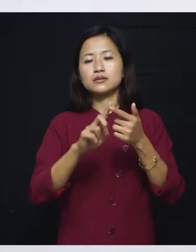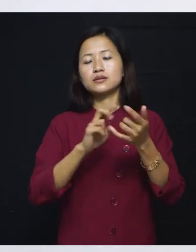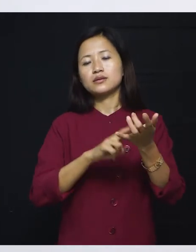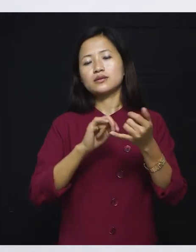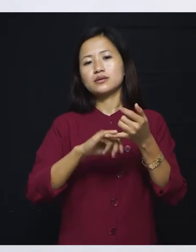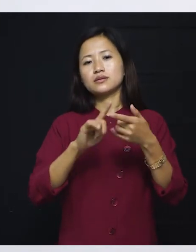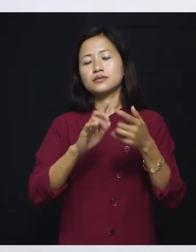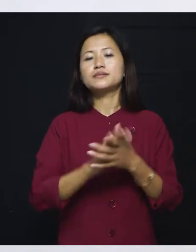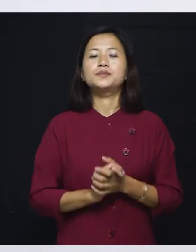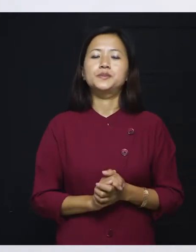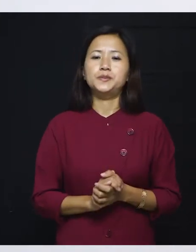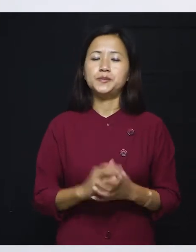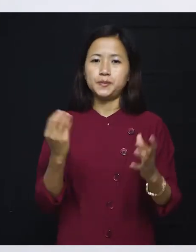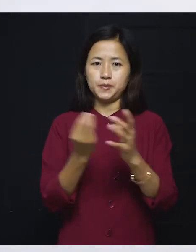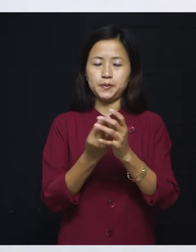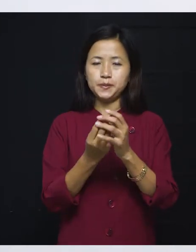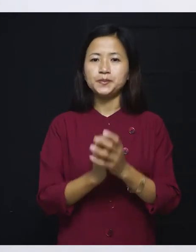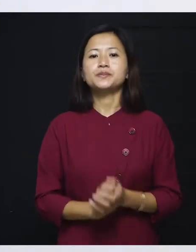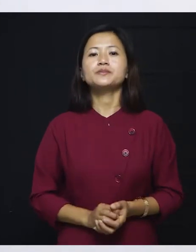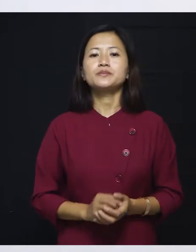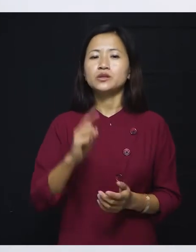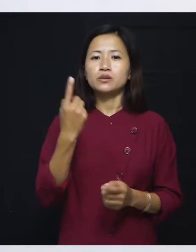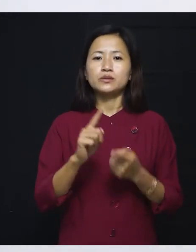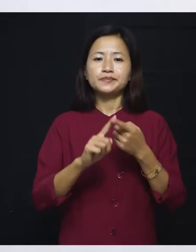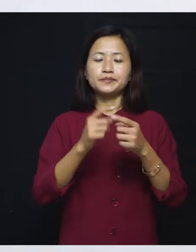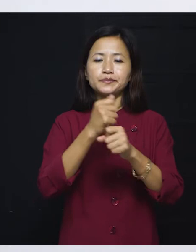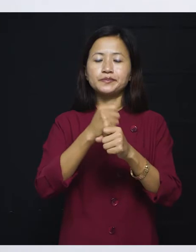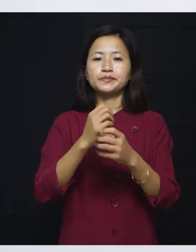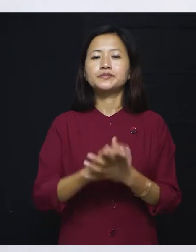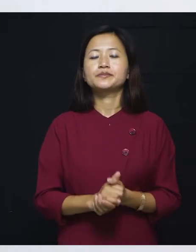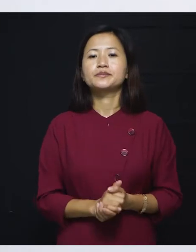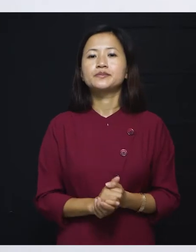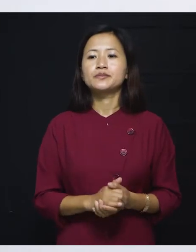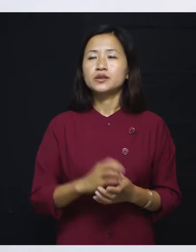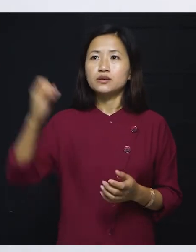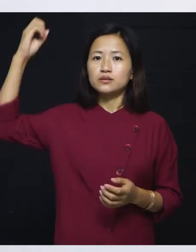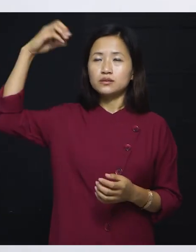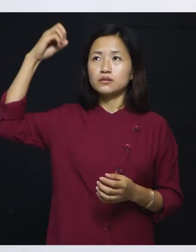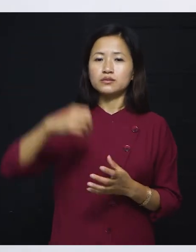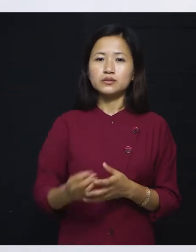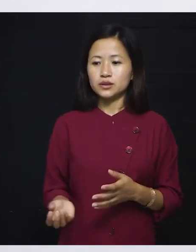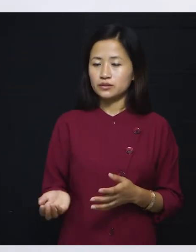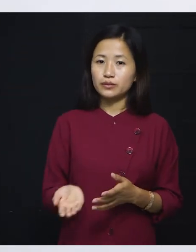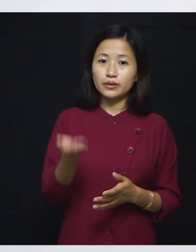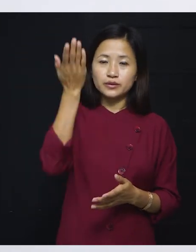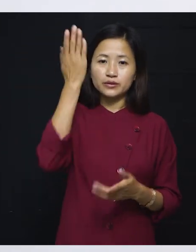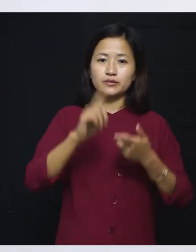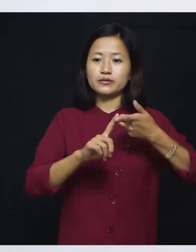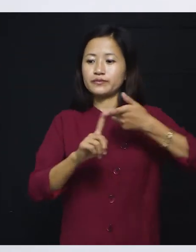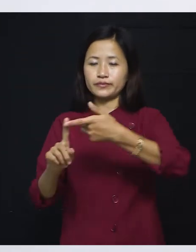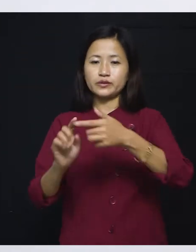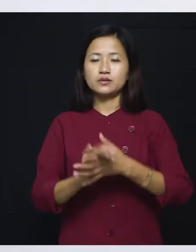is just a group of words gathered together. One more example that I'm going to give you is, the sun rises in the east.